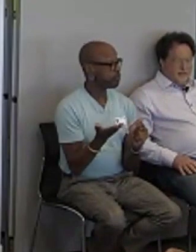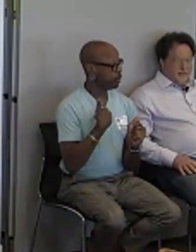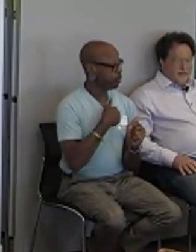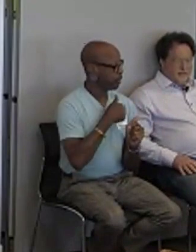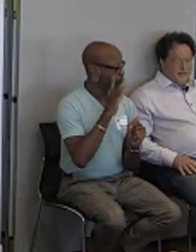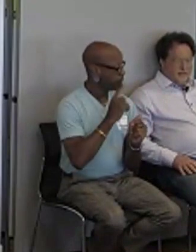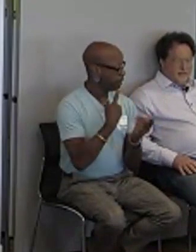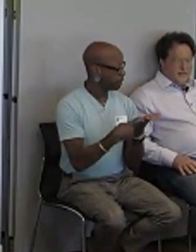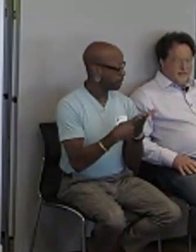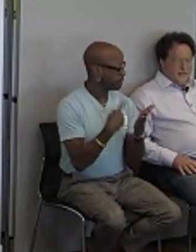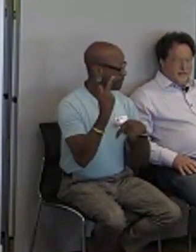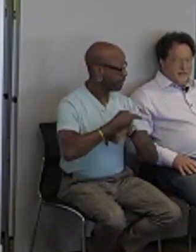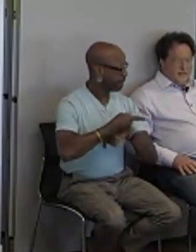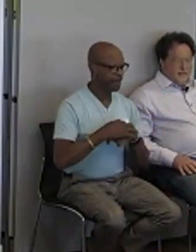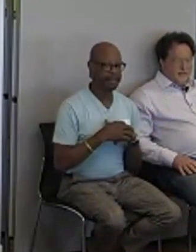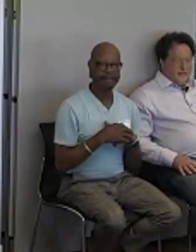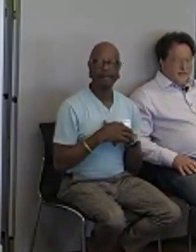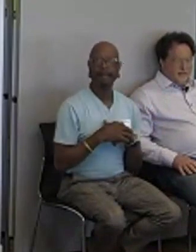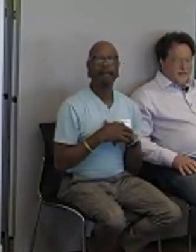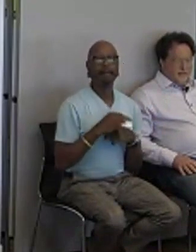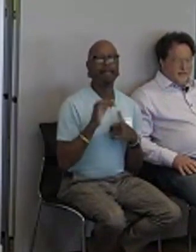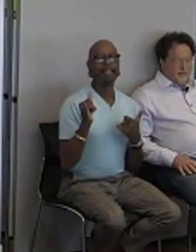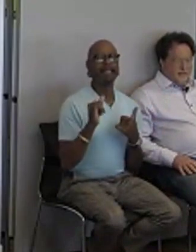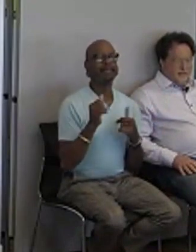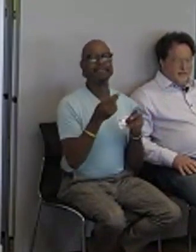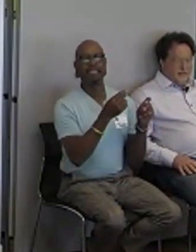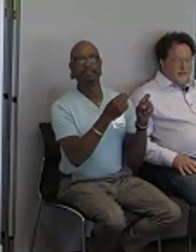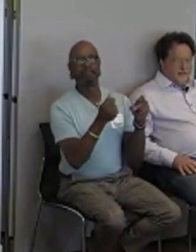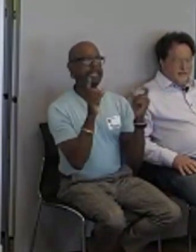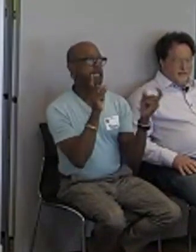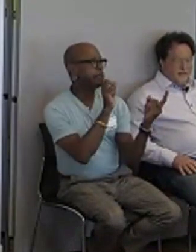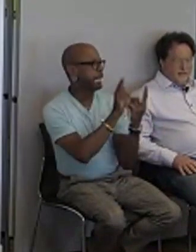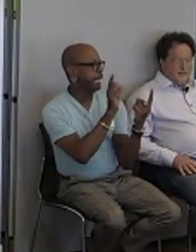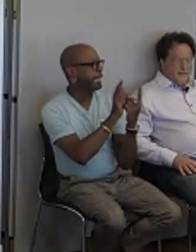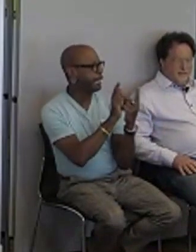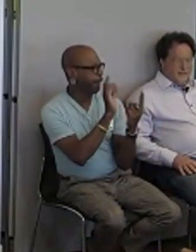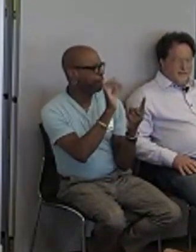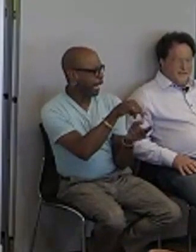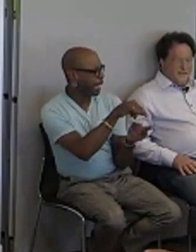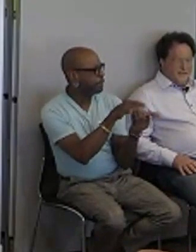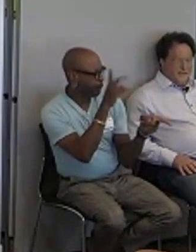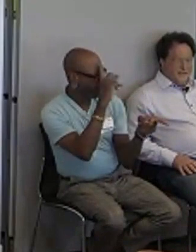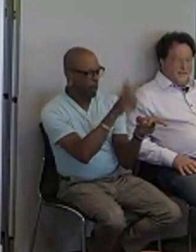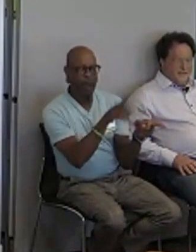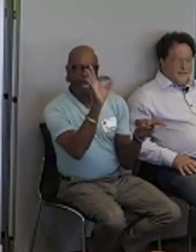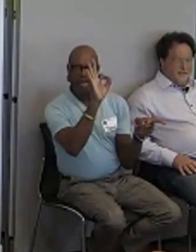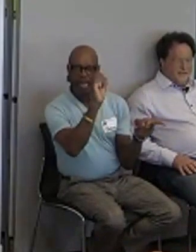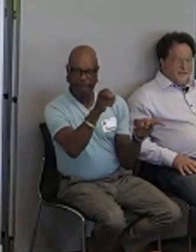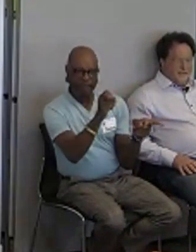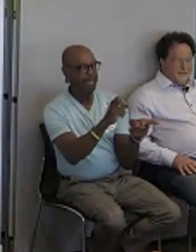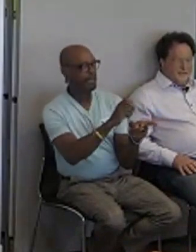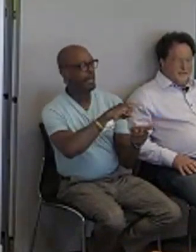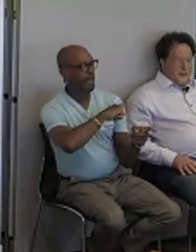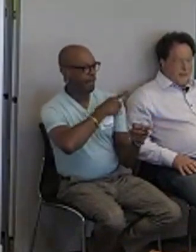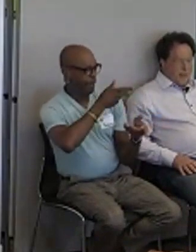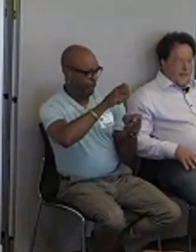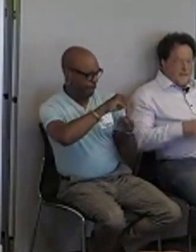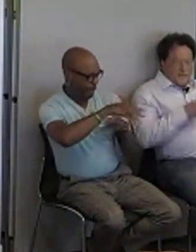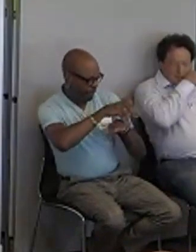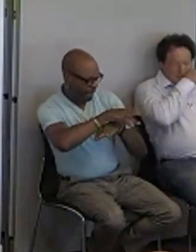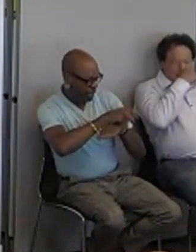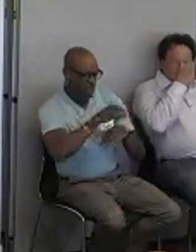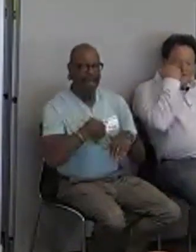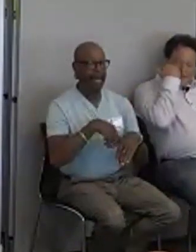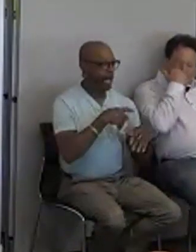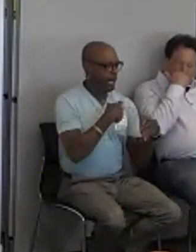going to be going through today are like speed dating versions of, it could be like a 90-minute presentation at a conference, right? So we've taken a conference